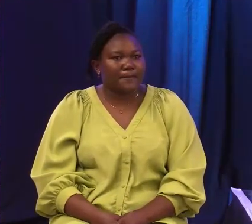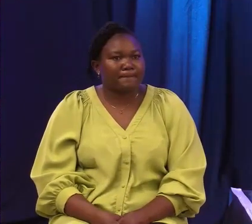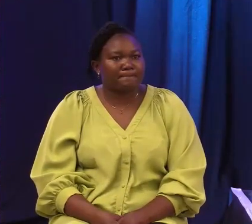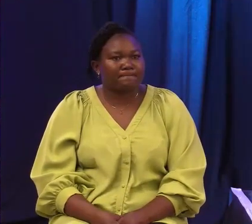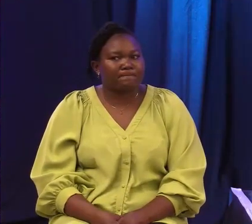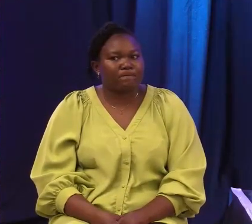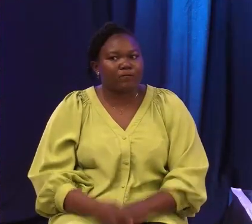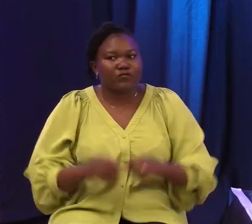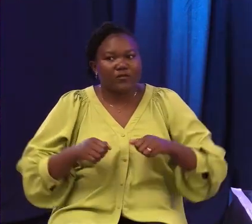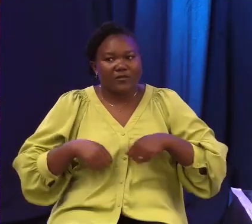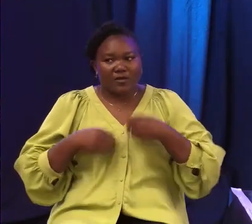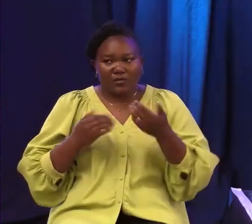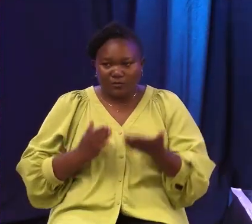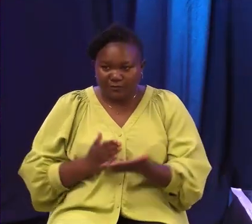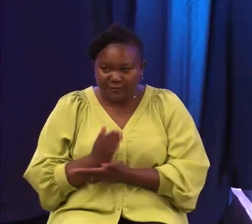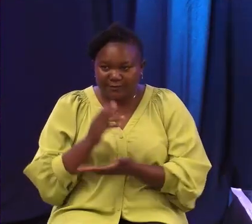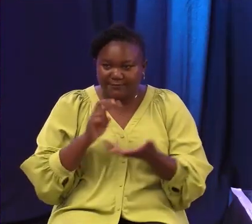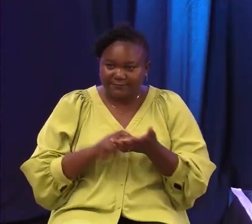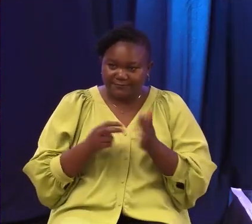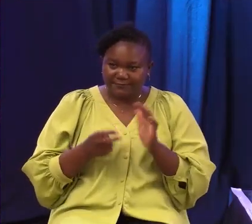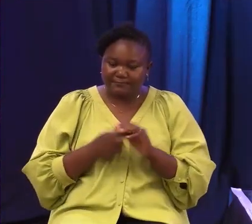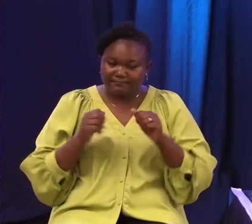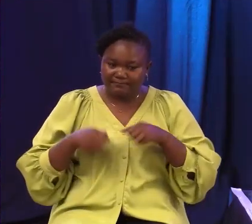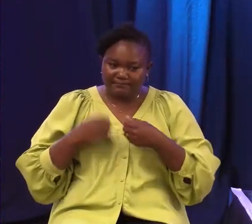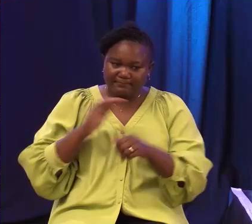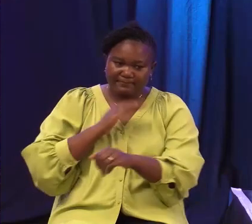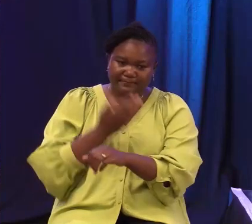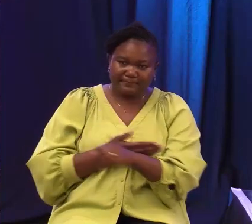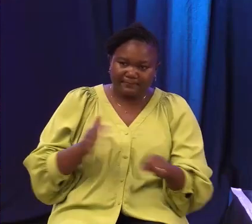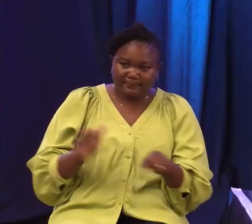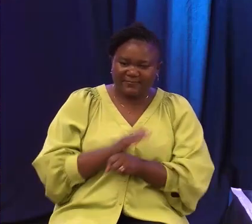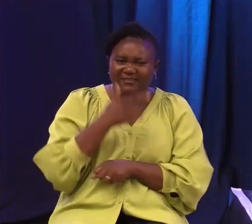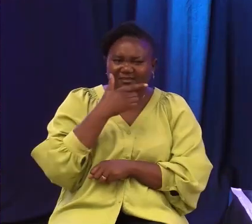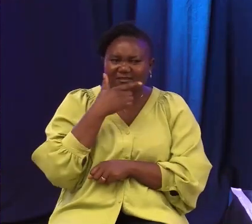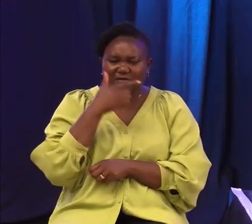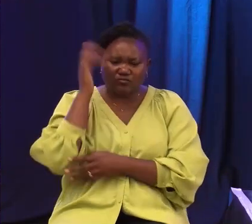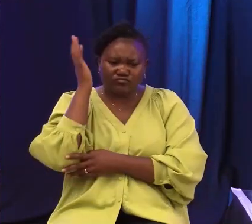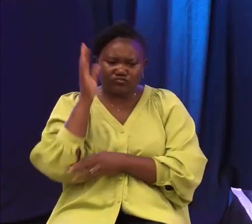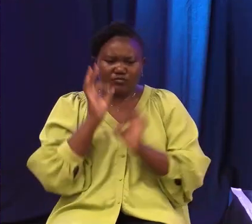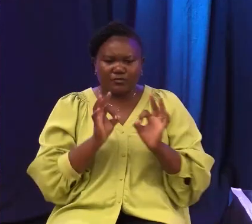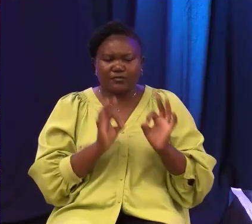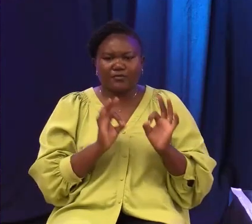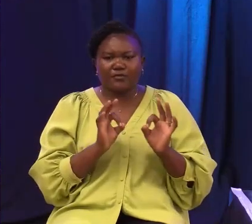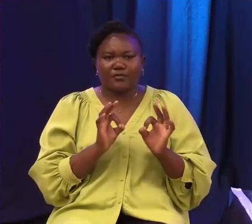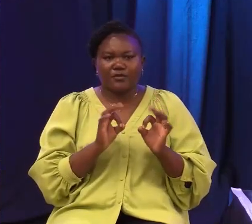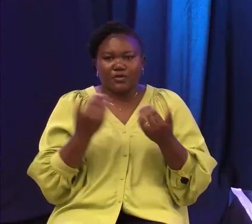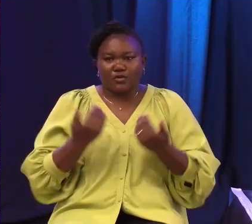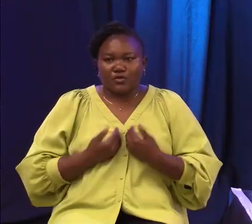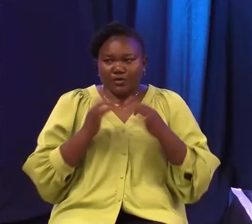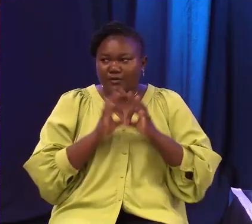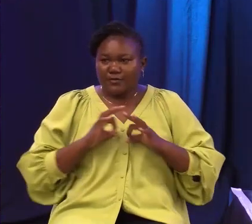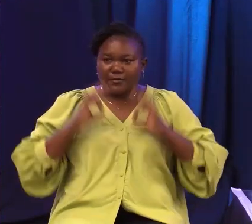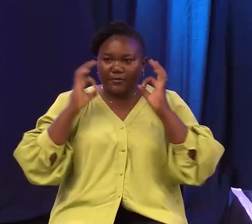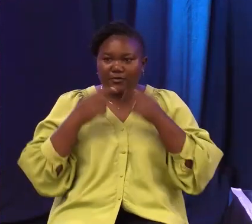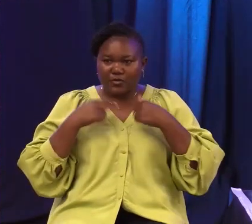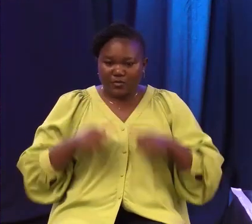Our rights are our superpowers indeed. Thank you so much for your powerful presentation, our junior mayor. We will move on